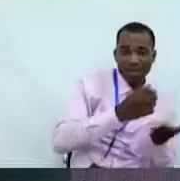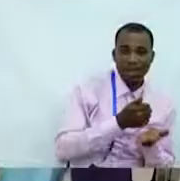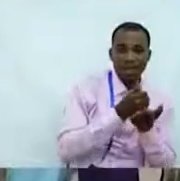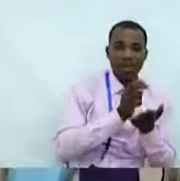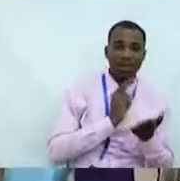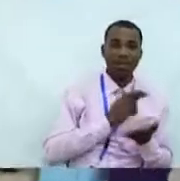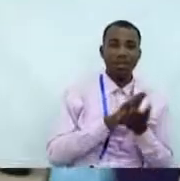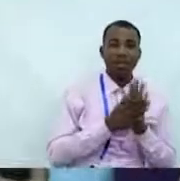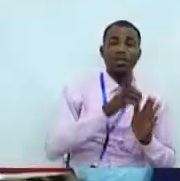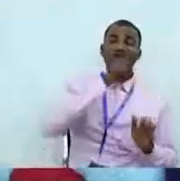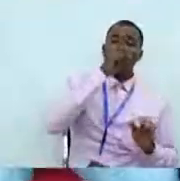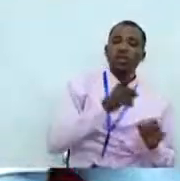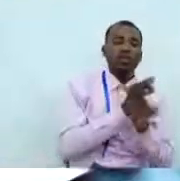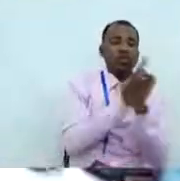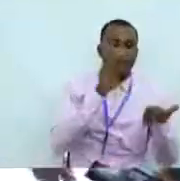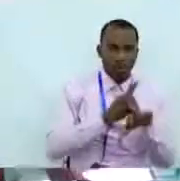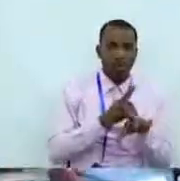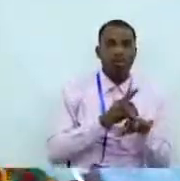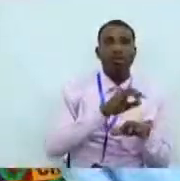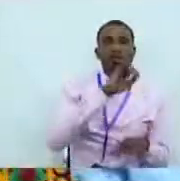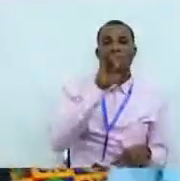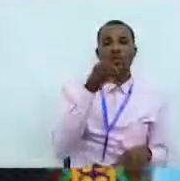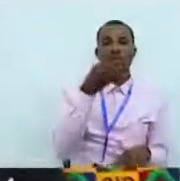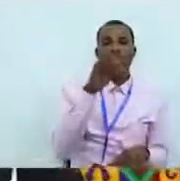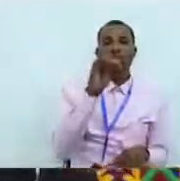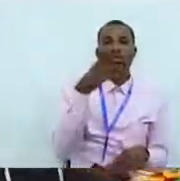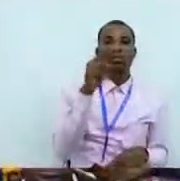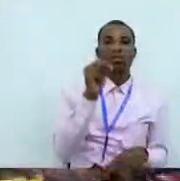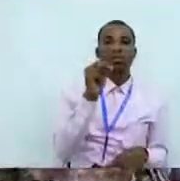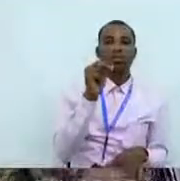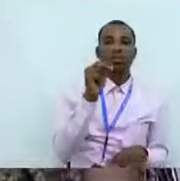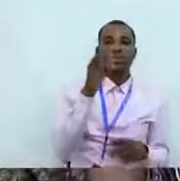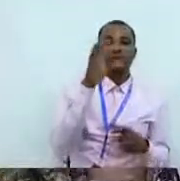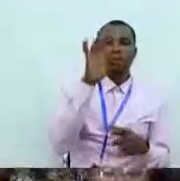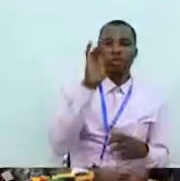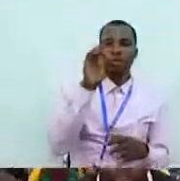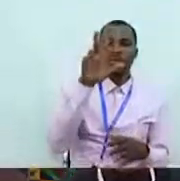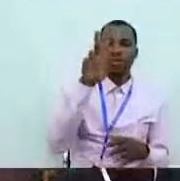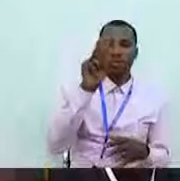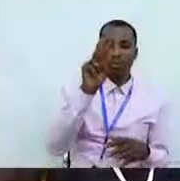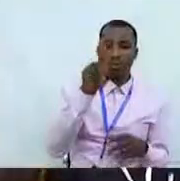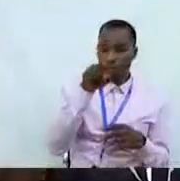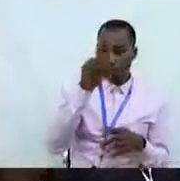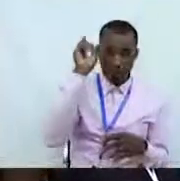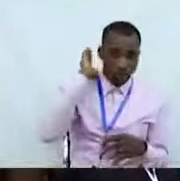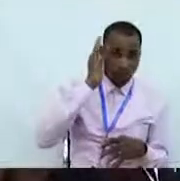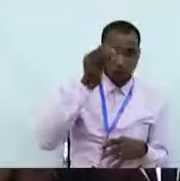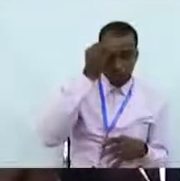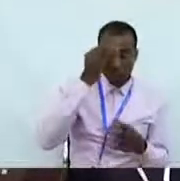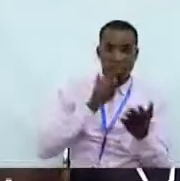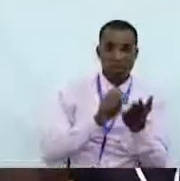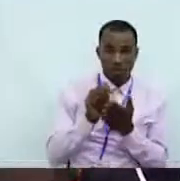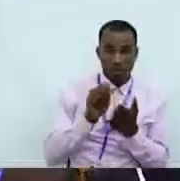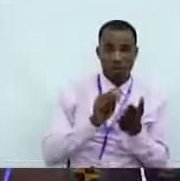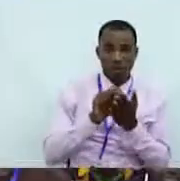sin. In John chapter 8, verse 32, ye shall know the truth, and the truth shall make you. That is